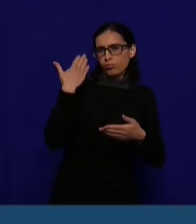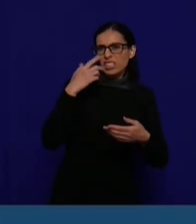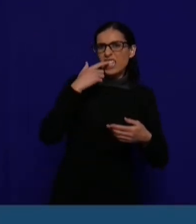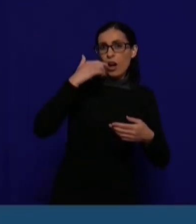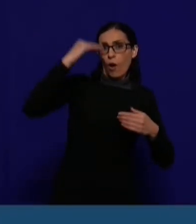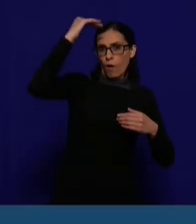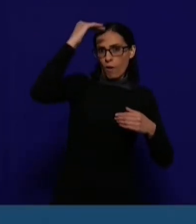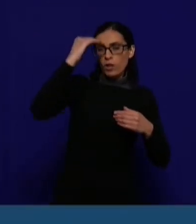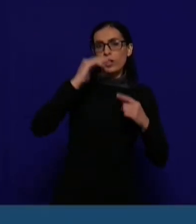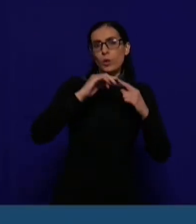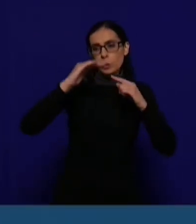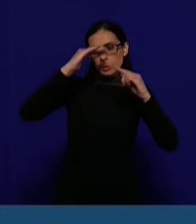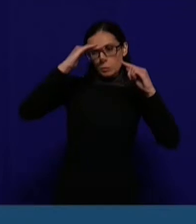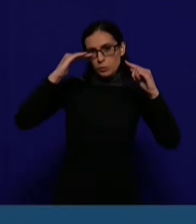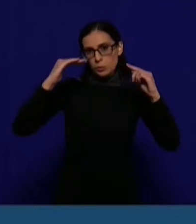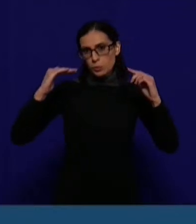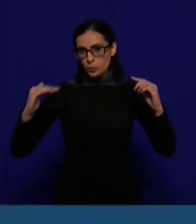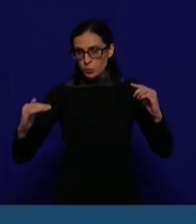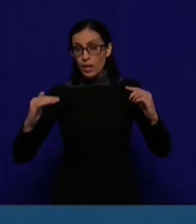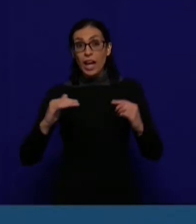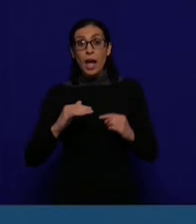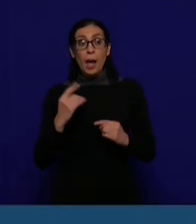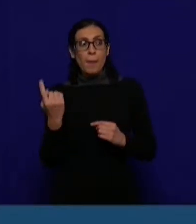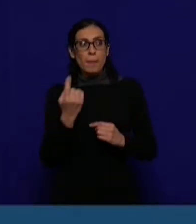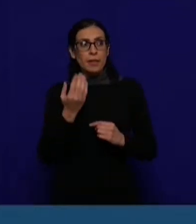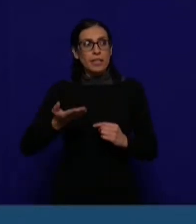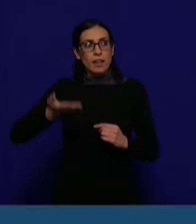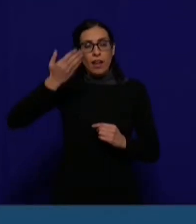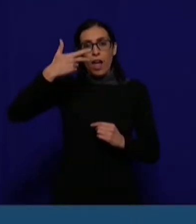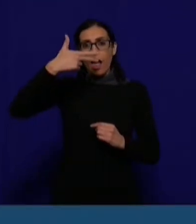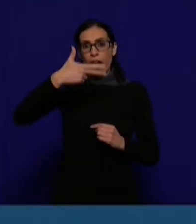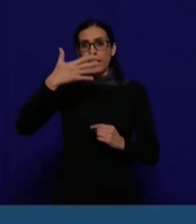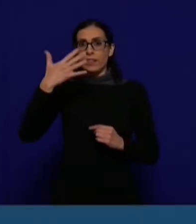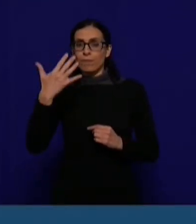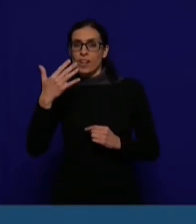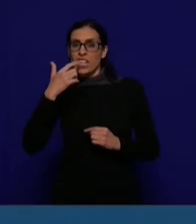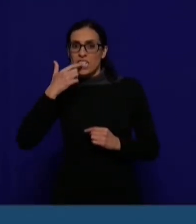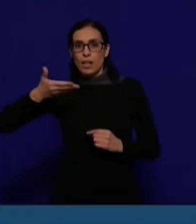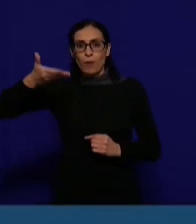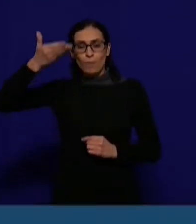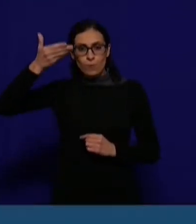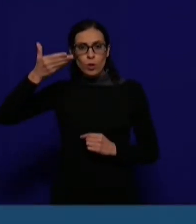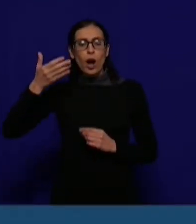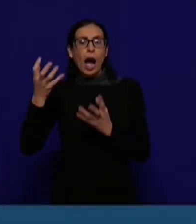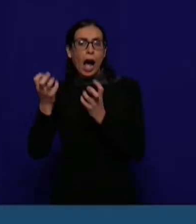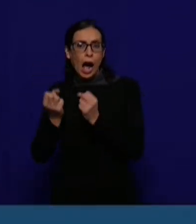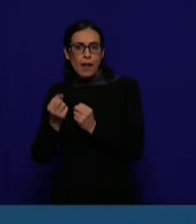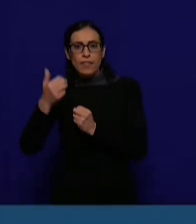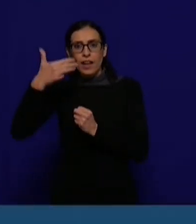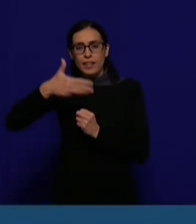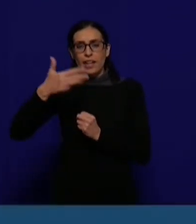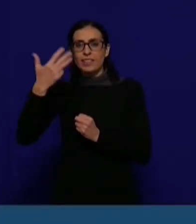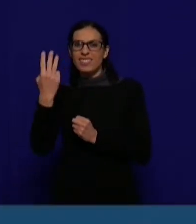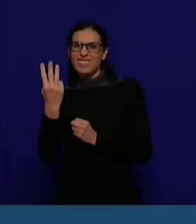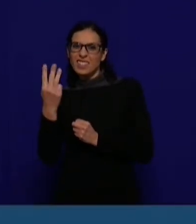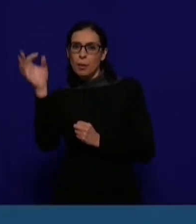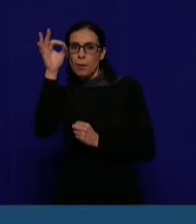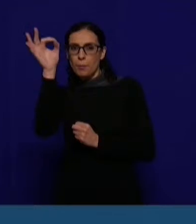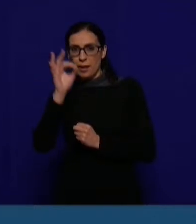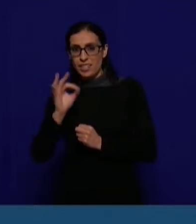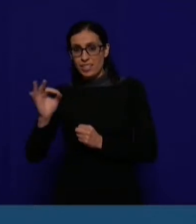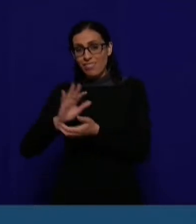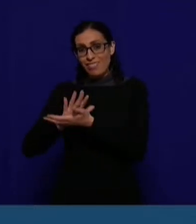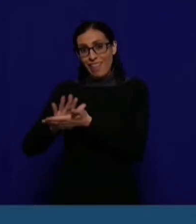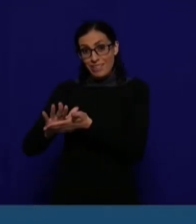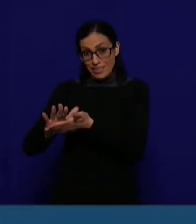żdin l-isfel, dak il-persuni li għandhom il-fuq minn 85 sena issa għandna 93% coverage